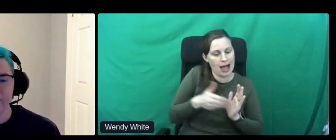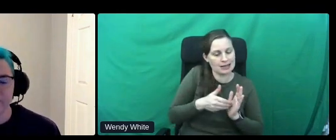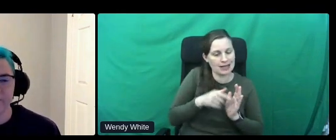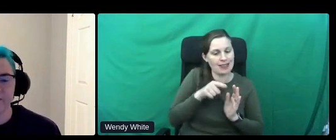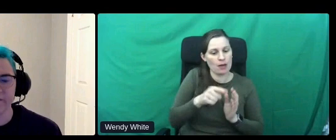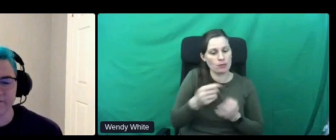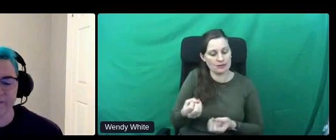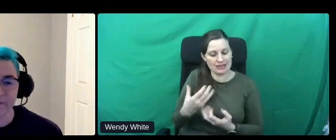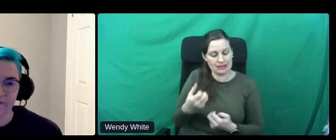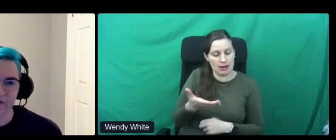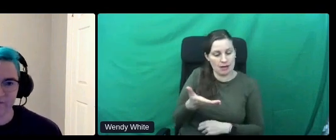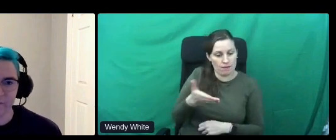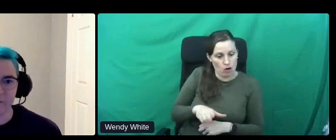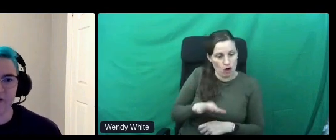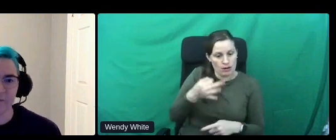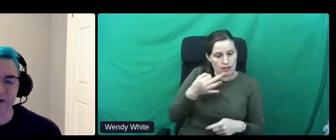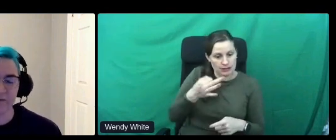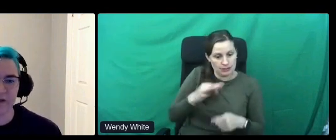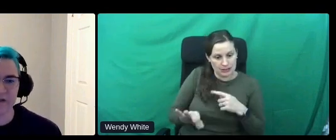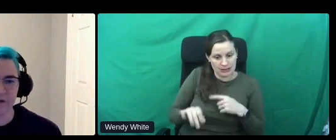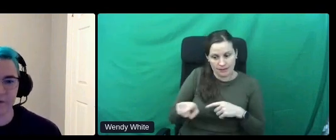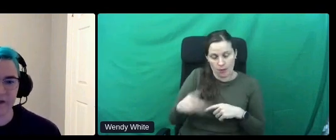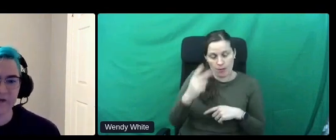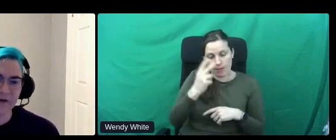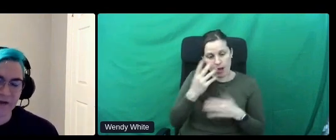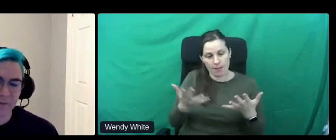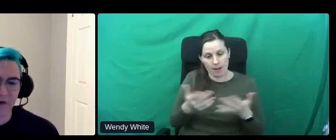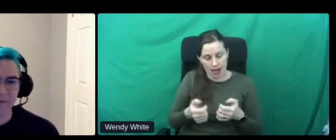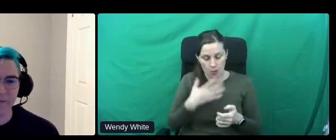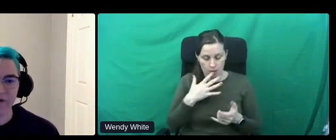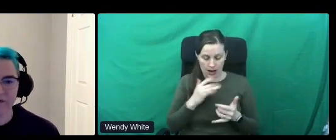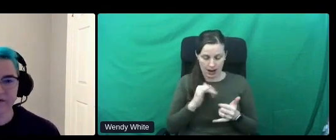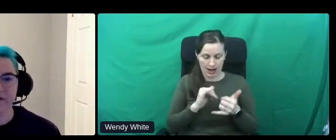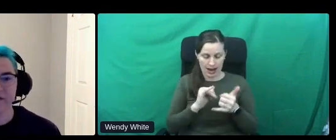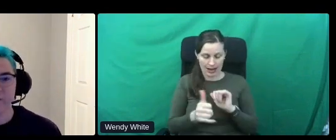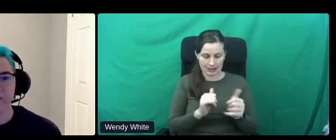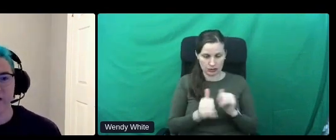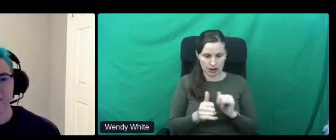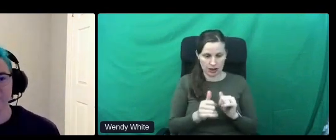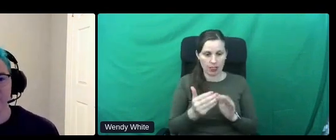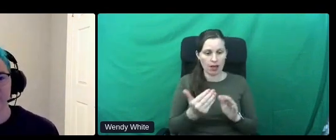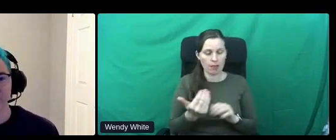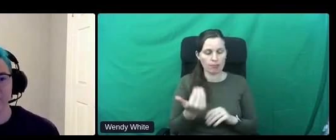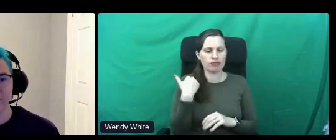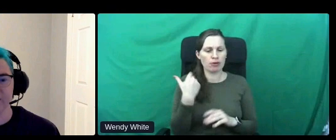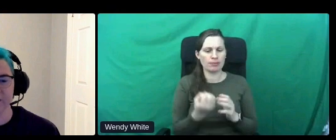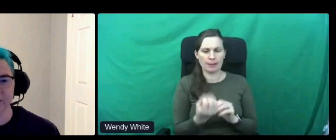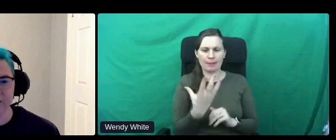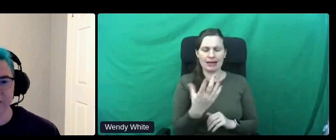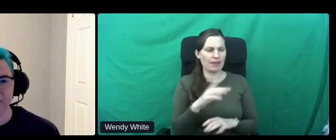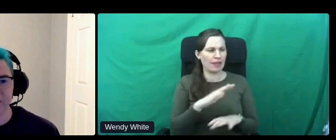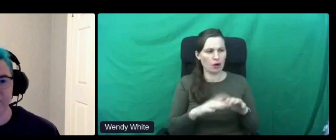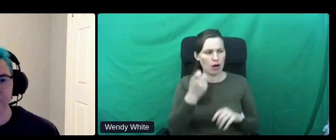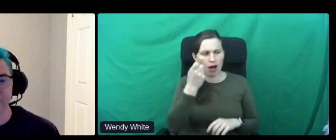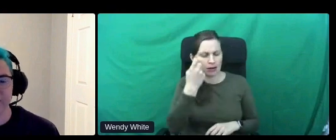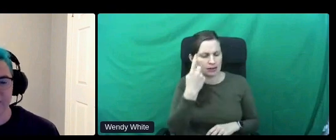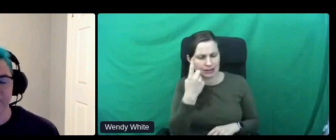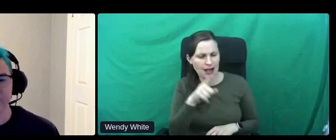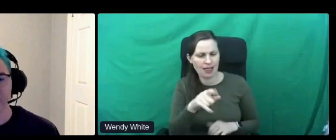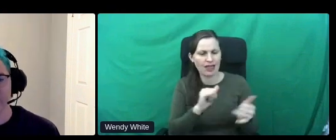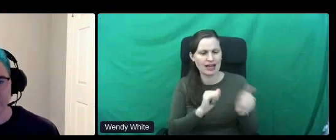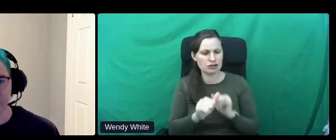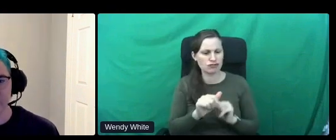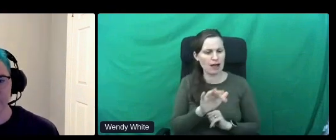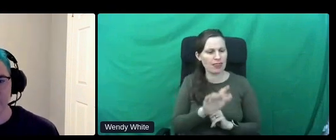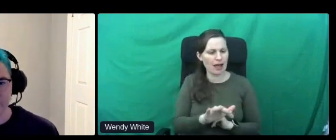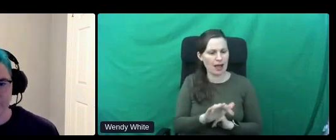feedback from specifically from a blind player, where they said when an interact prompt appears, they were not able to actually understand that the interact was there, and